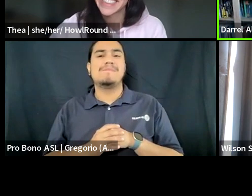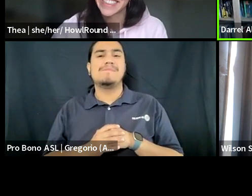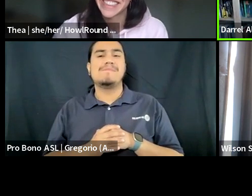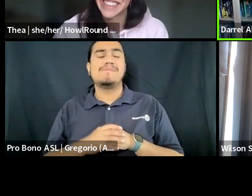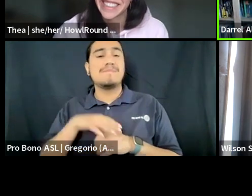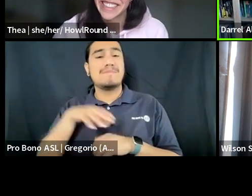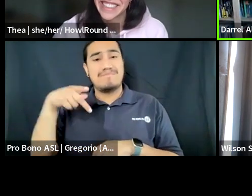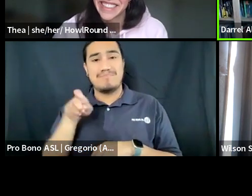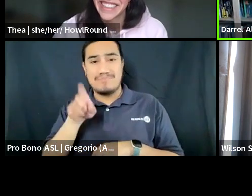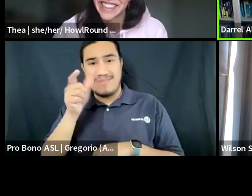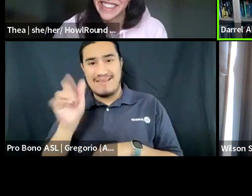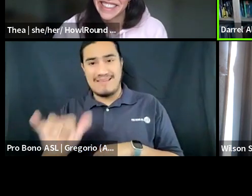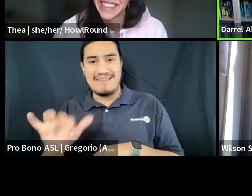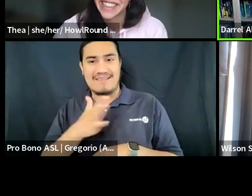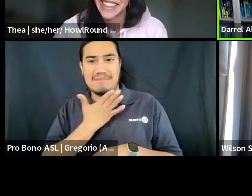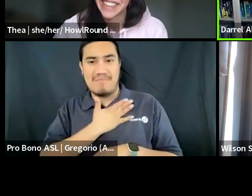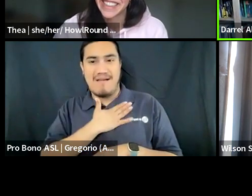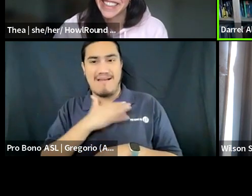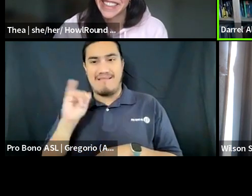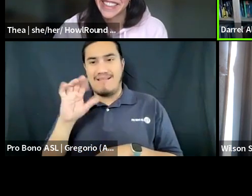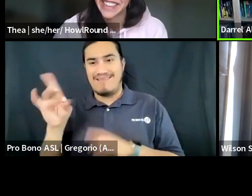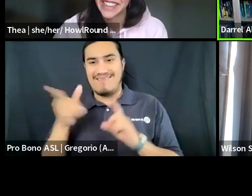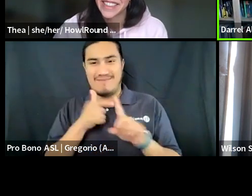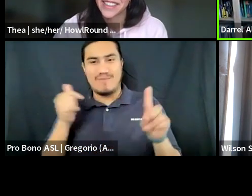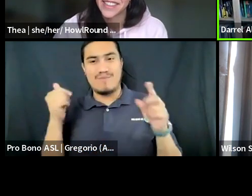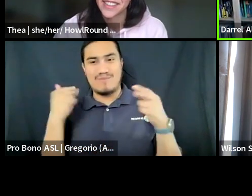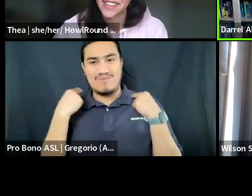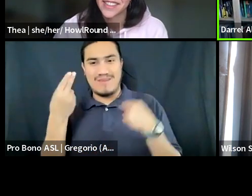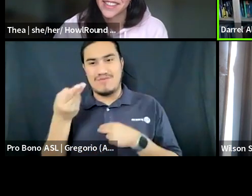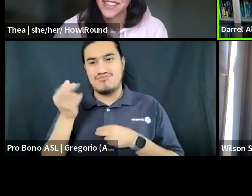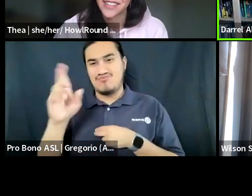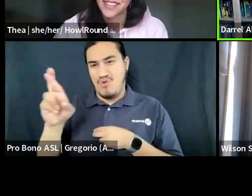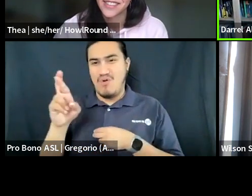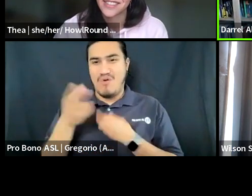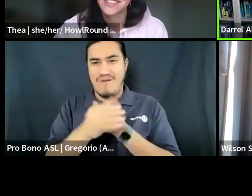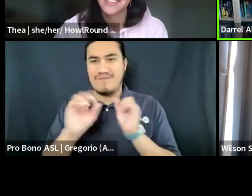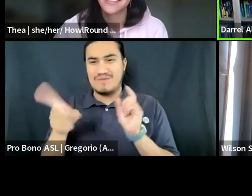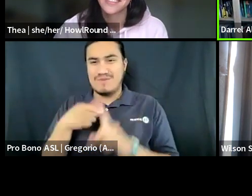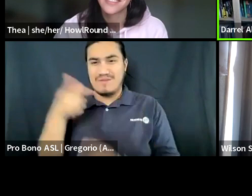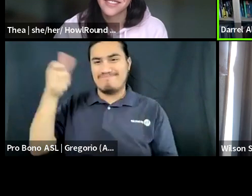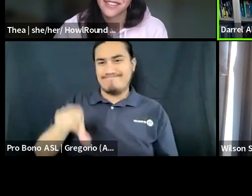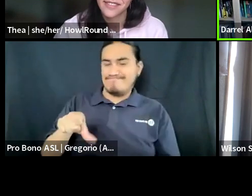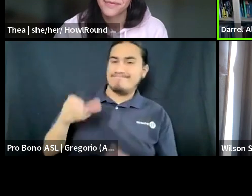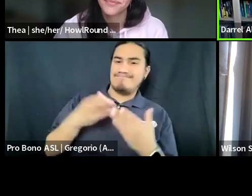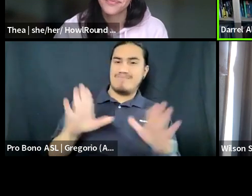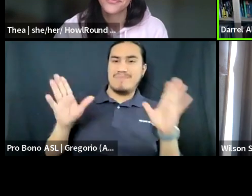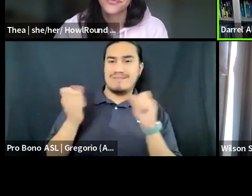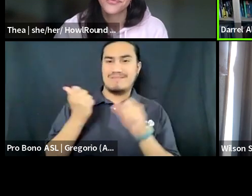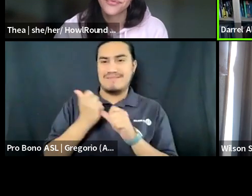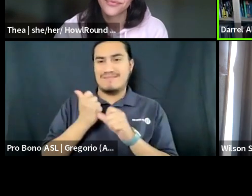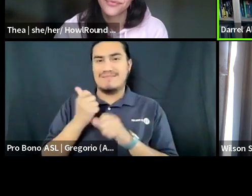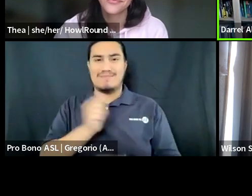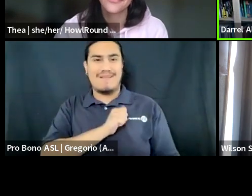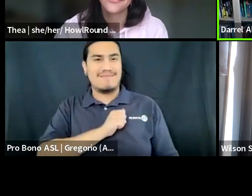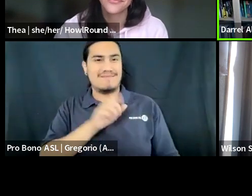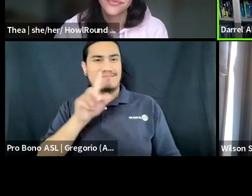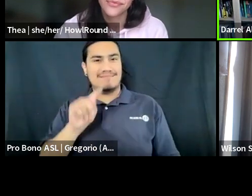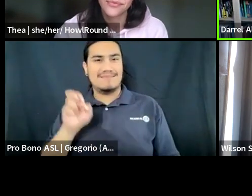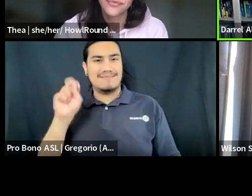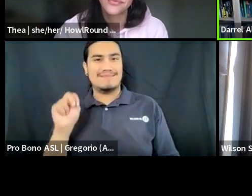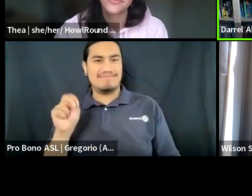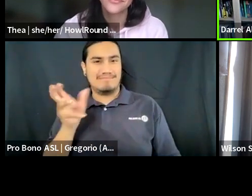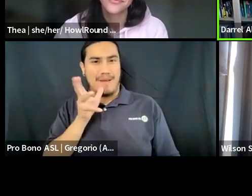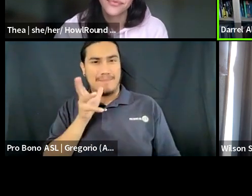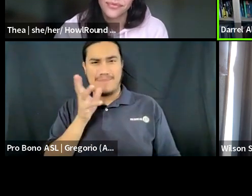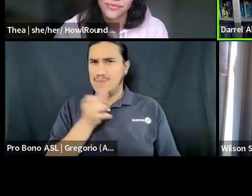Peggy says, mine is an ID from the human resources office when I was denied public assistance as a teen mom. Ooh, yes.